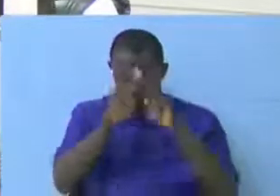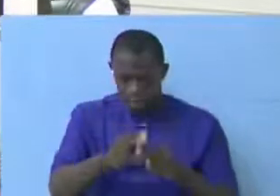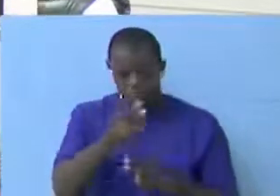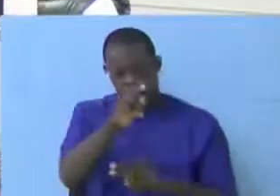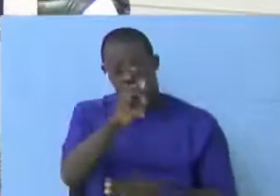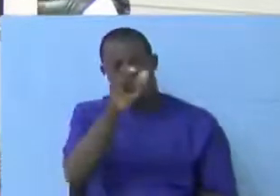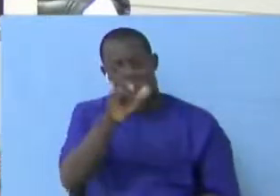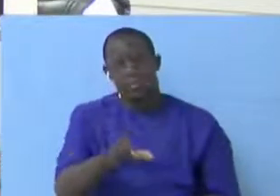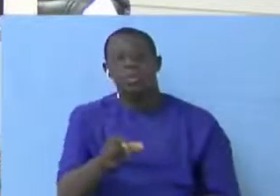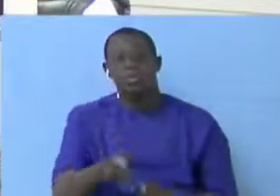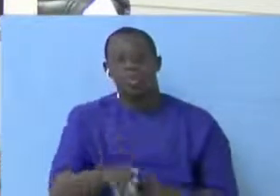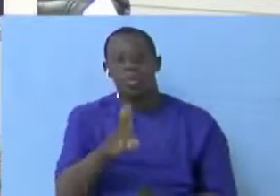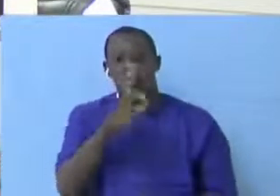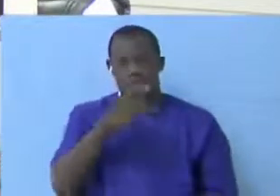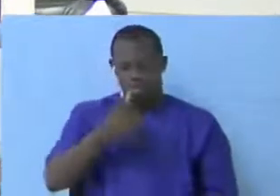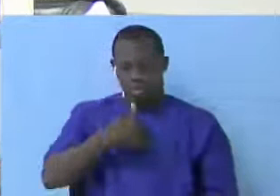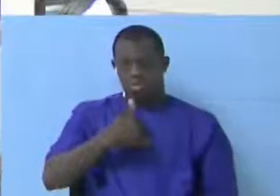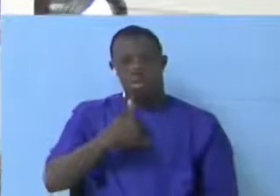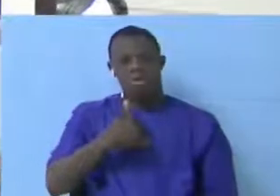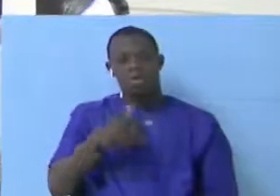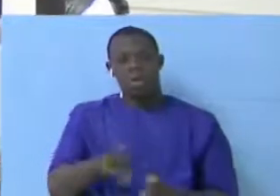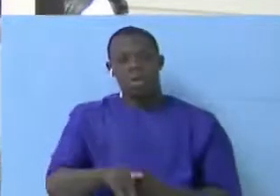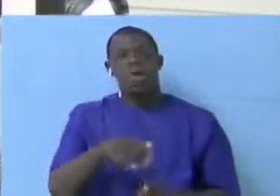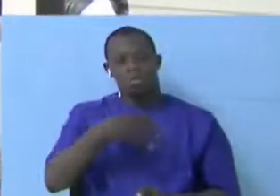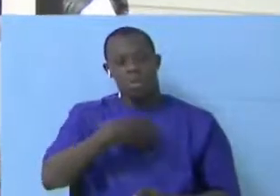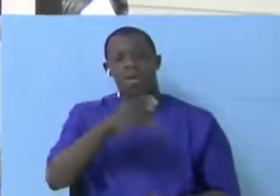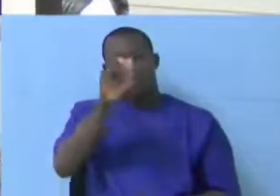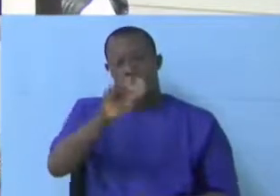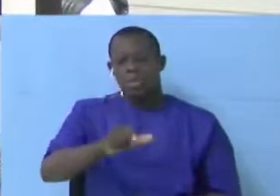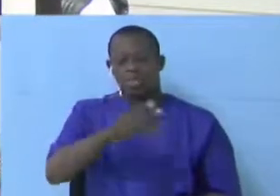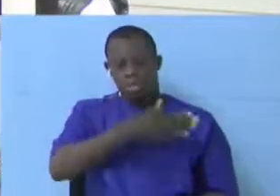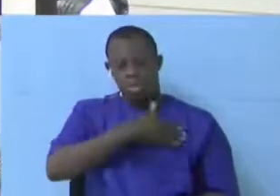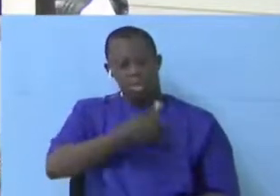That is who I am, because I want to be treated fairly.